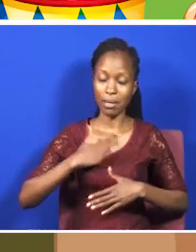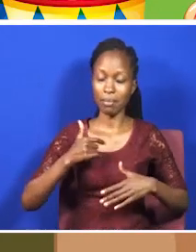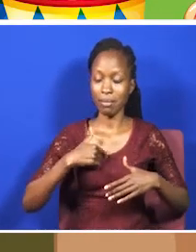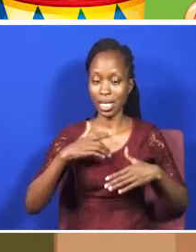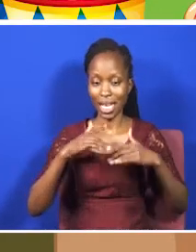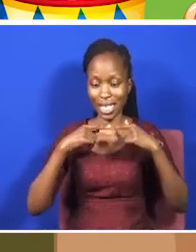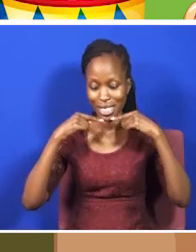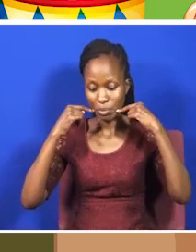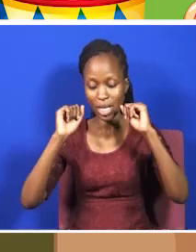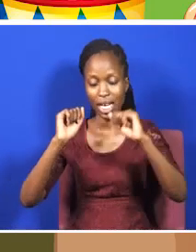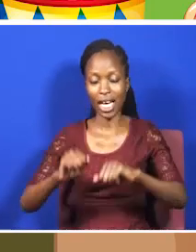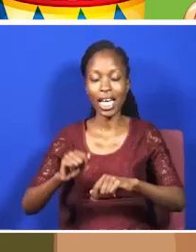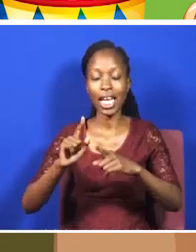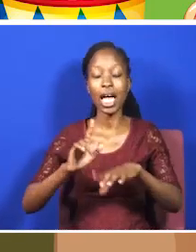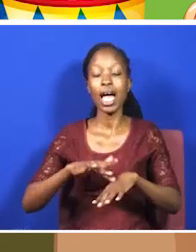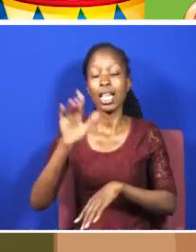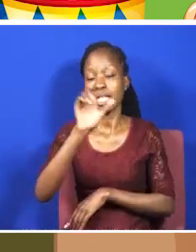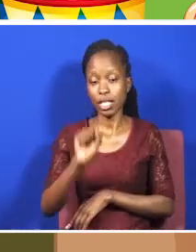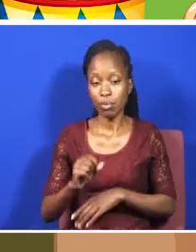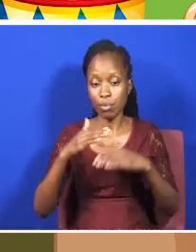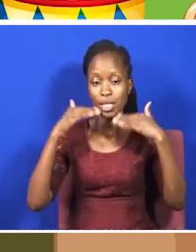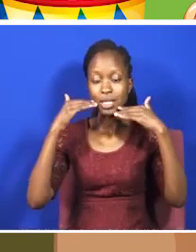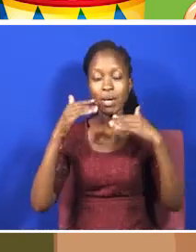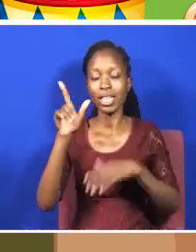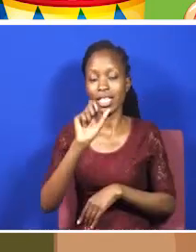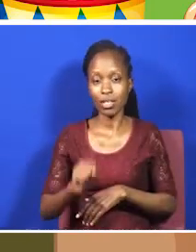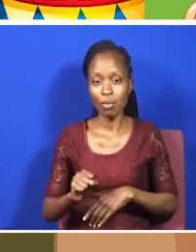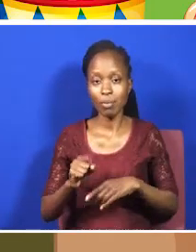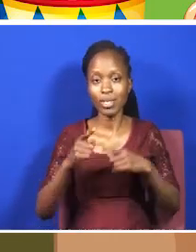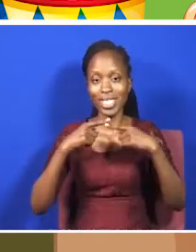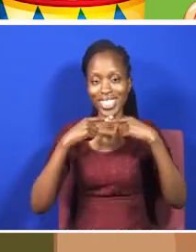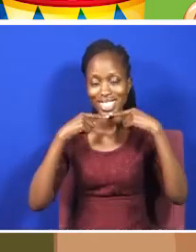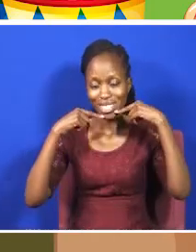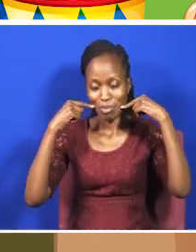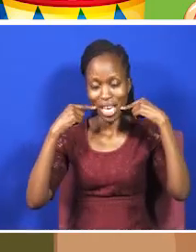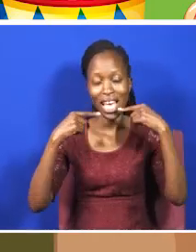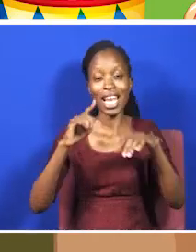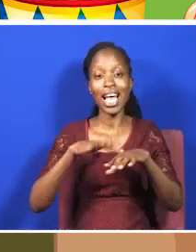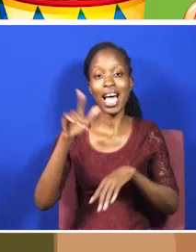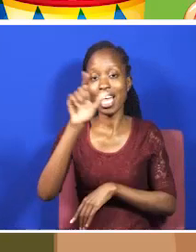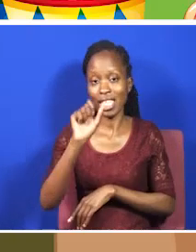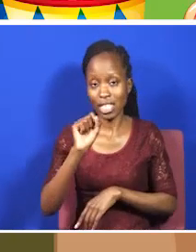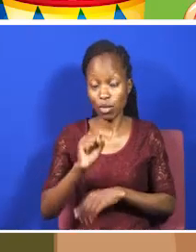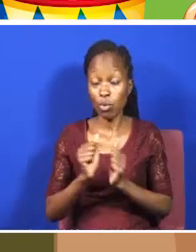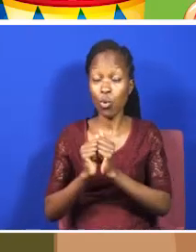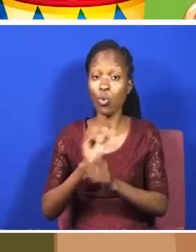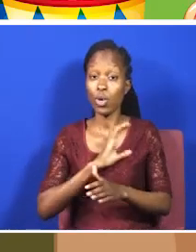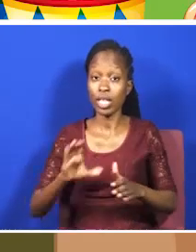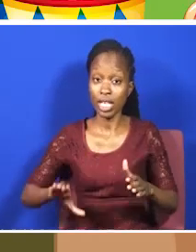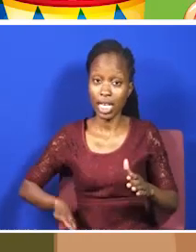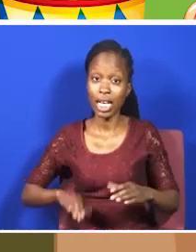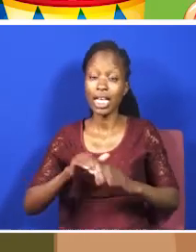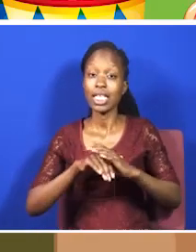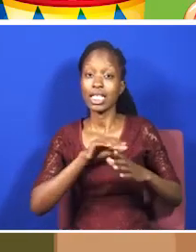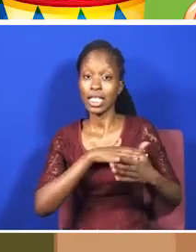With Christ in my heart, I can smile at the storm, smile at the